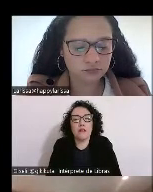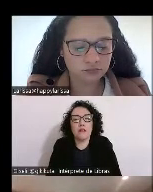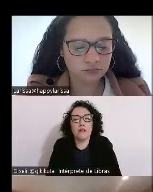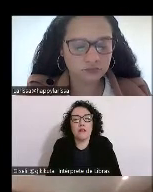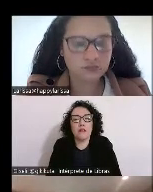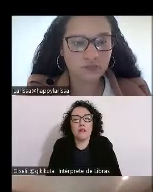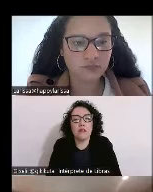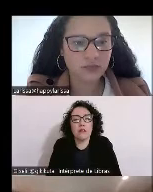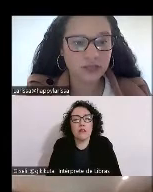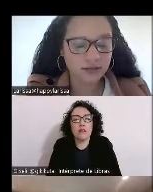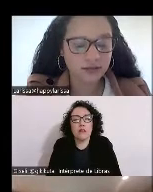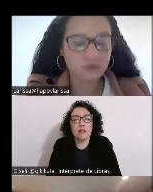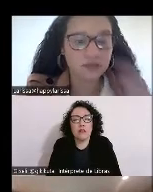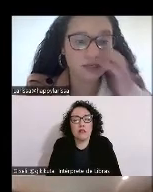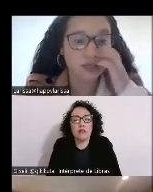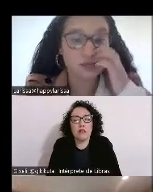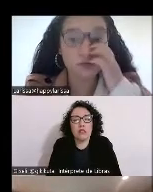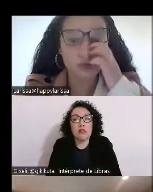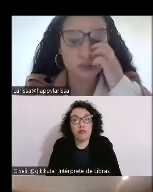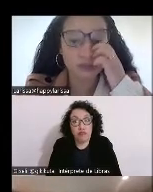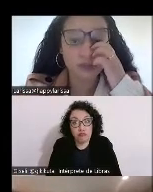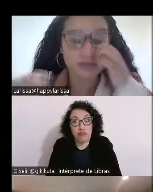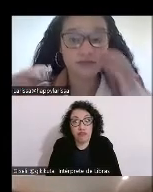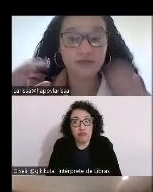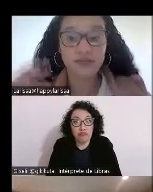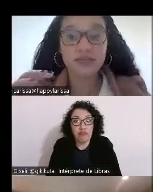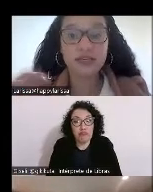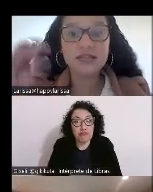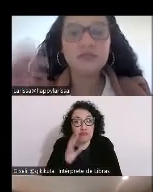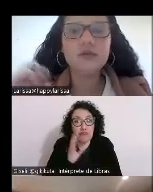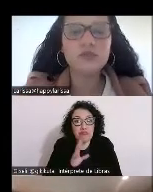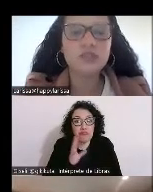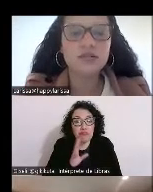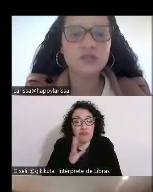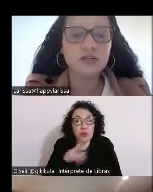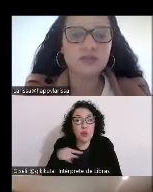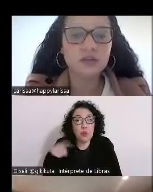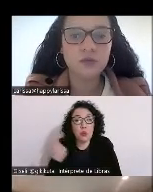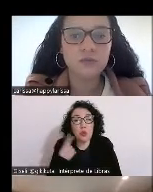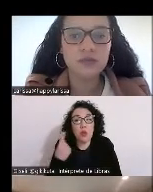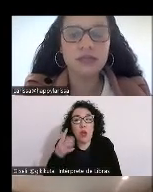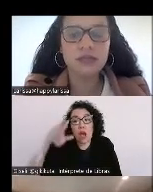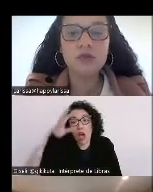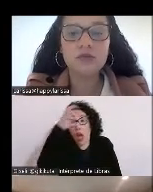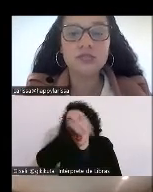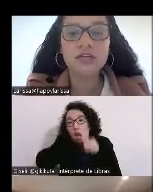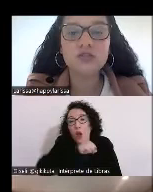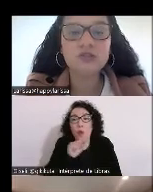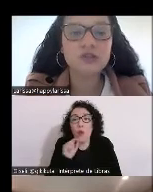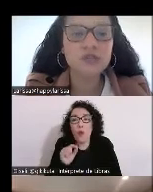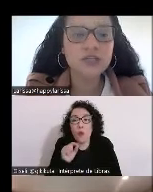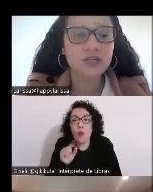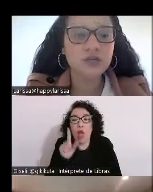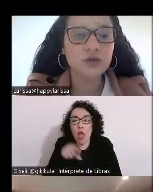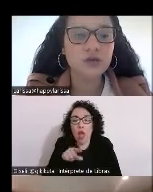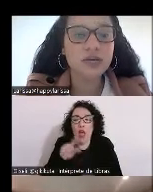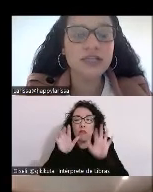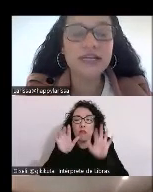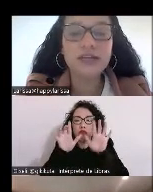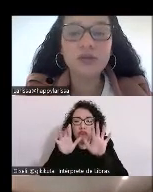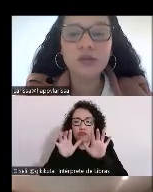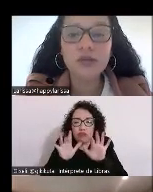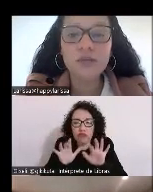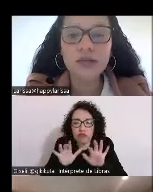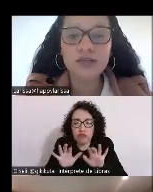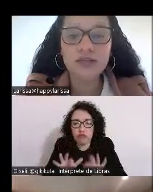Kylie. Então, gente, todos nós podemos ver aqui esse banco de dados que ele falou, que é um banco de dados totalmente eletrônico. E